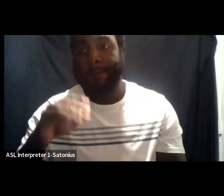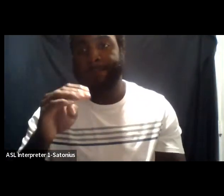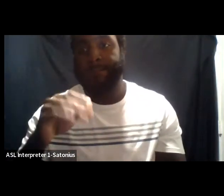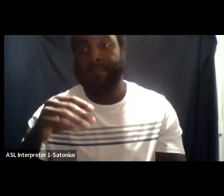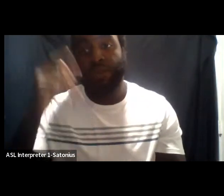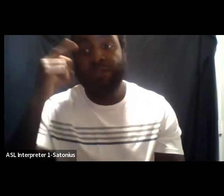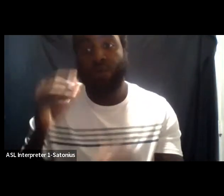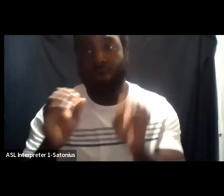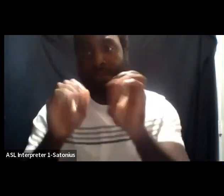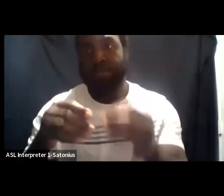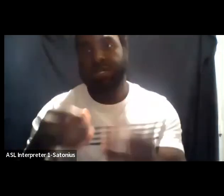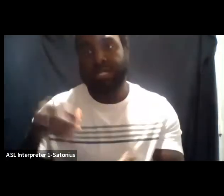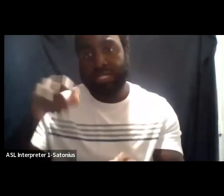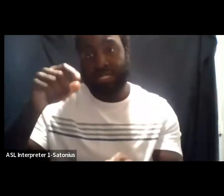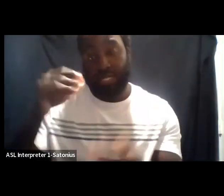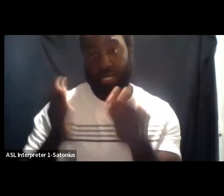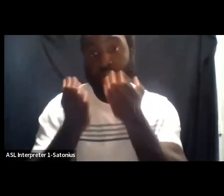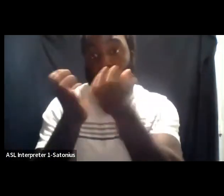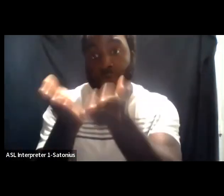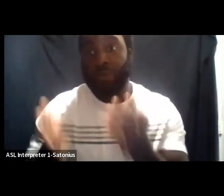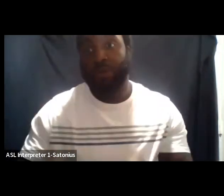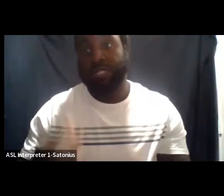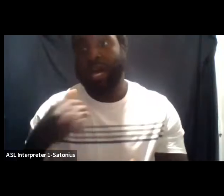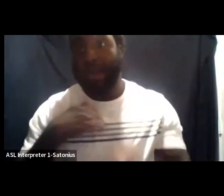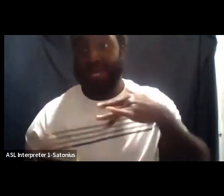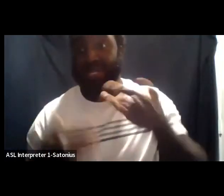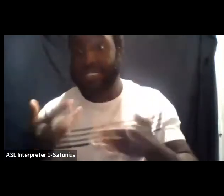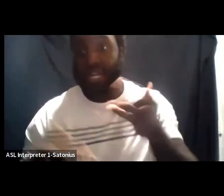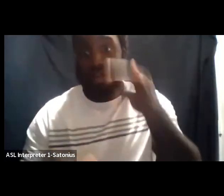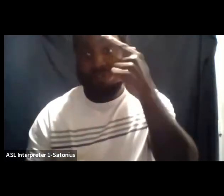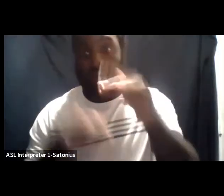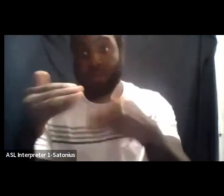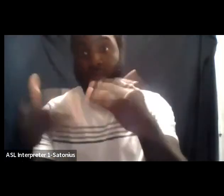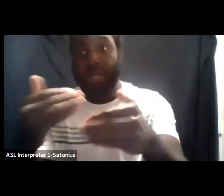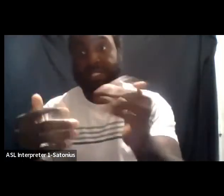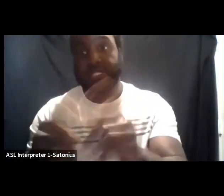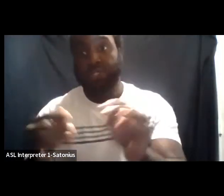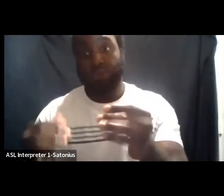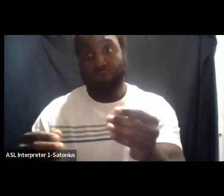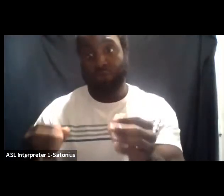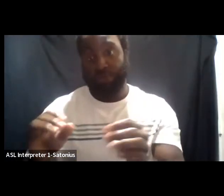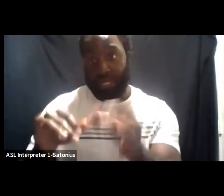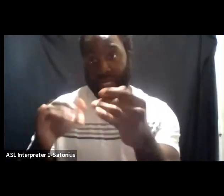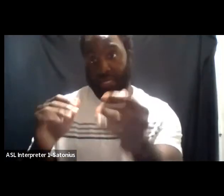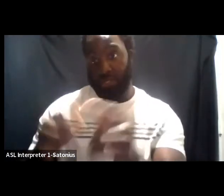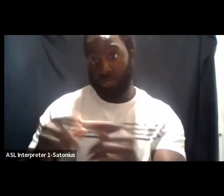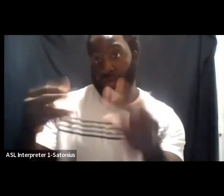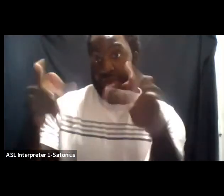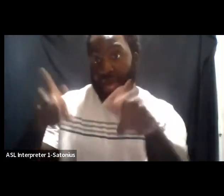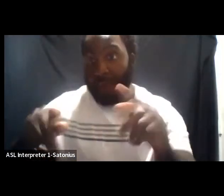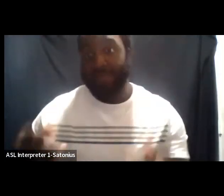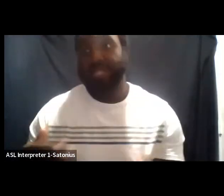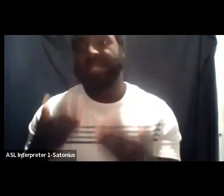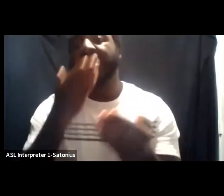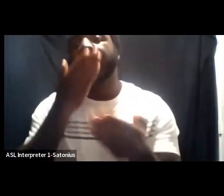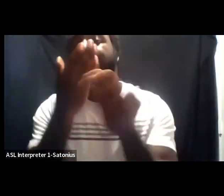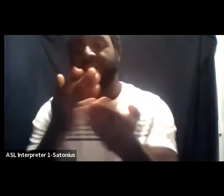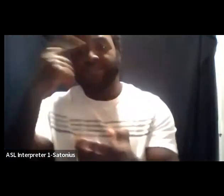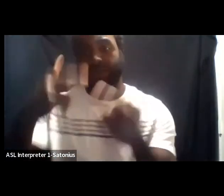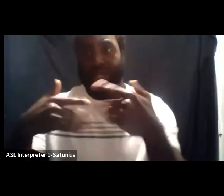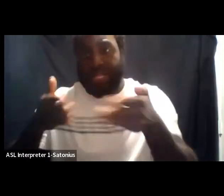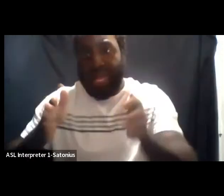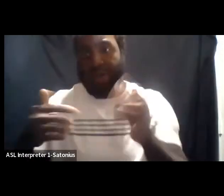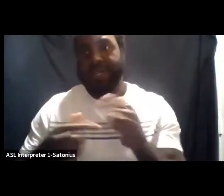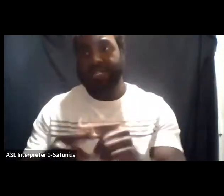for putting forth these proposals. I'm excited for the process to play out. Thank you for allowing me to step on. I'm going to wrap up now because I know I'm